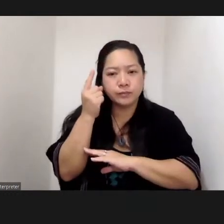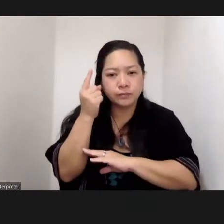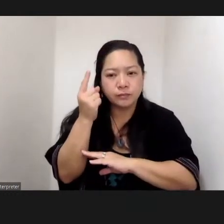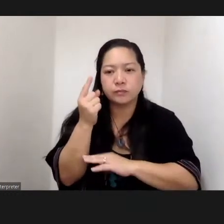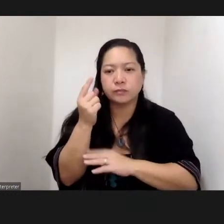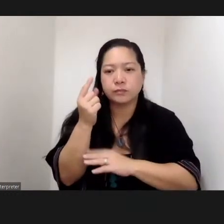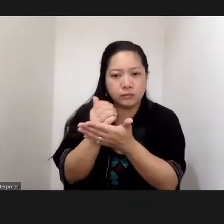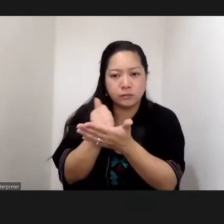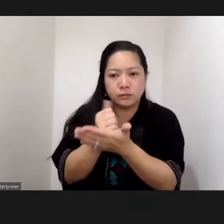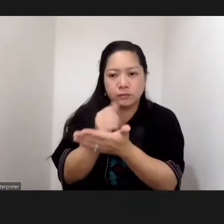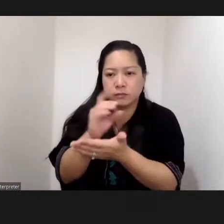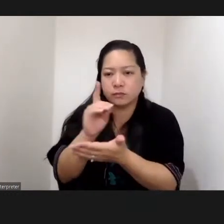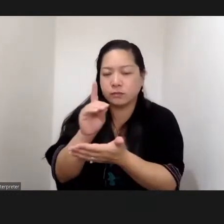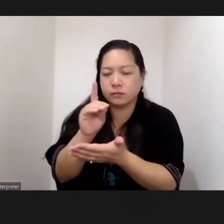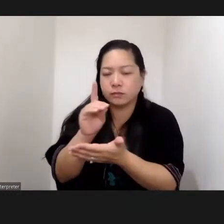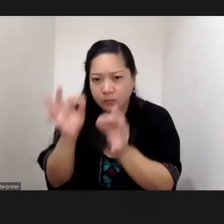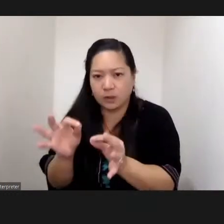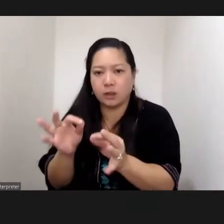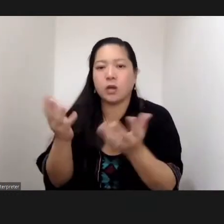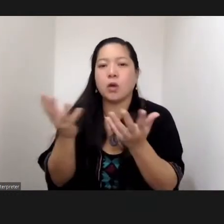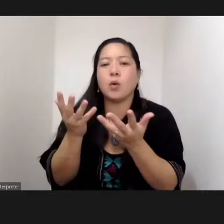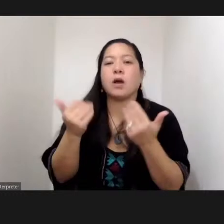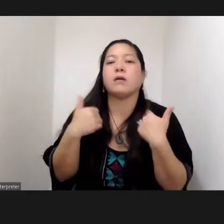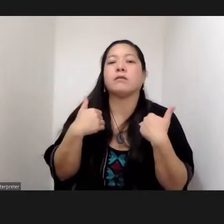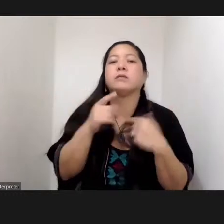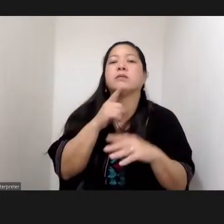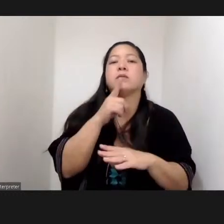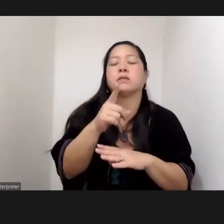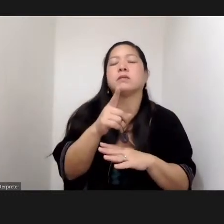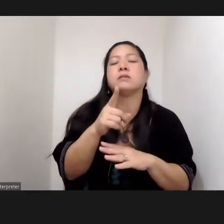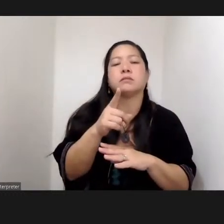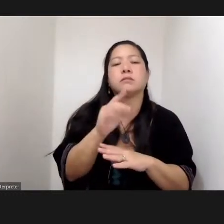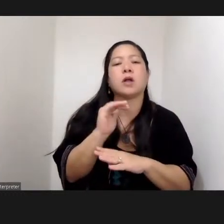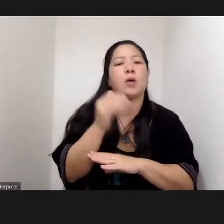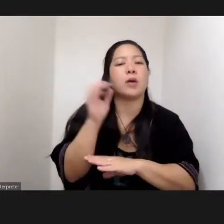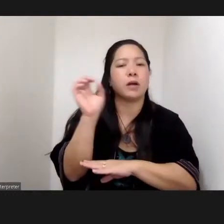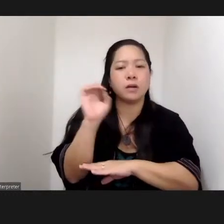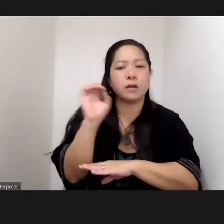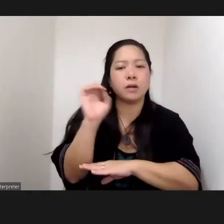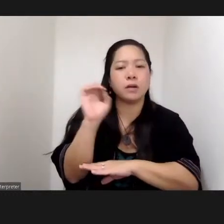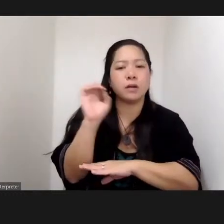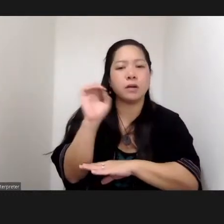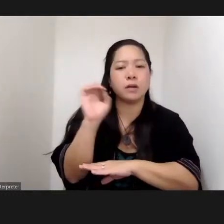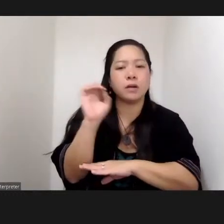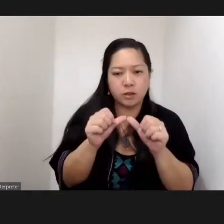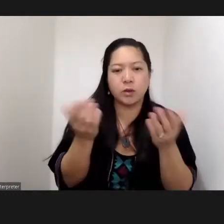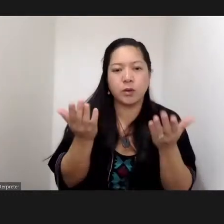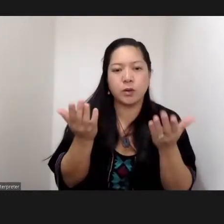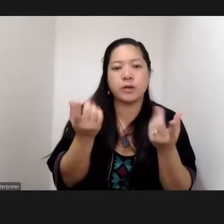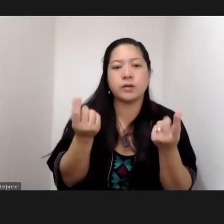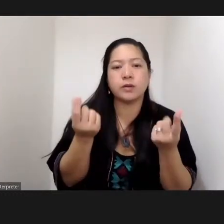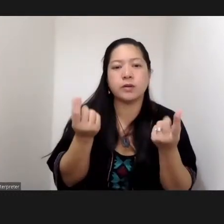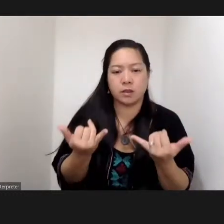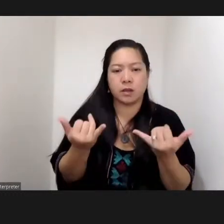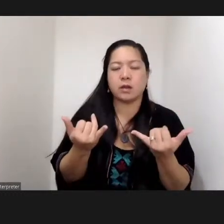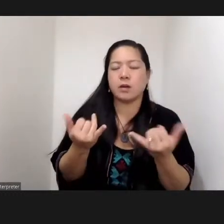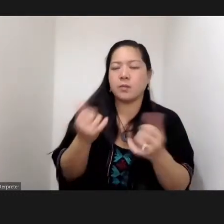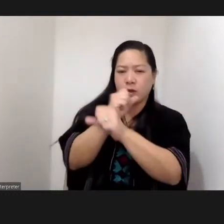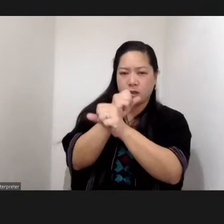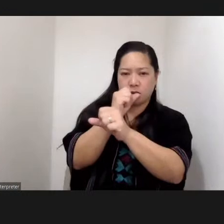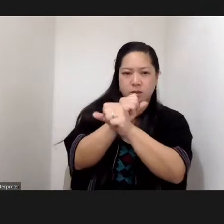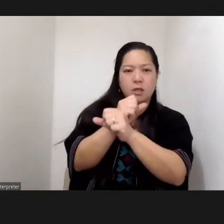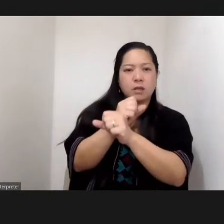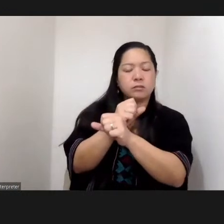data-driven decisions that optimize our emergency capabilities, protect public assistance,